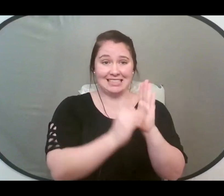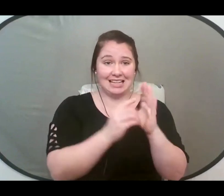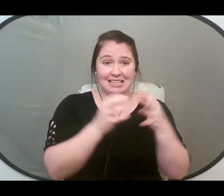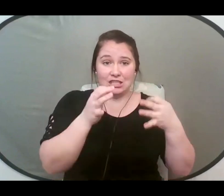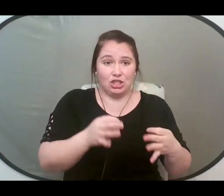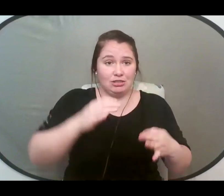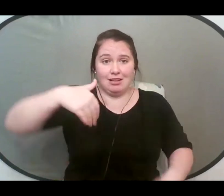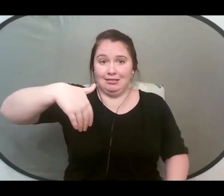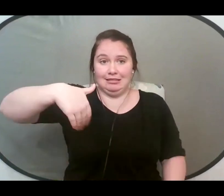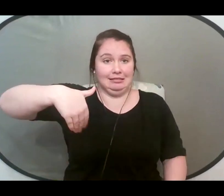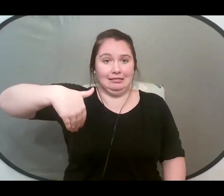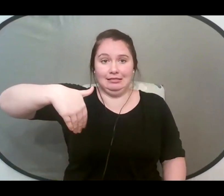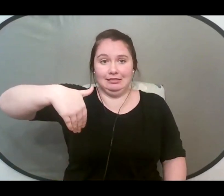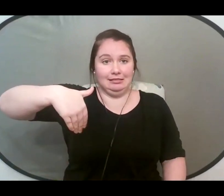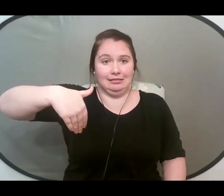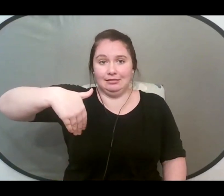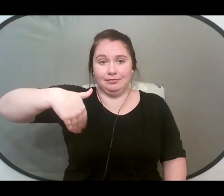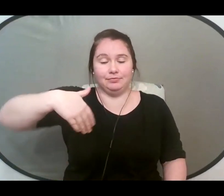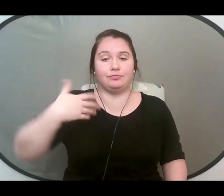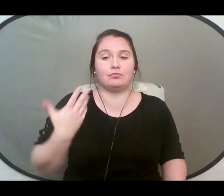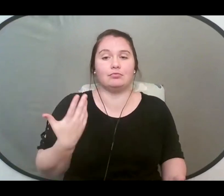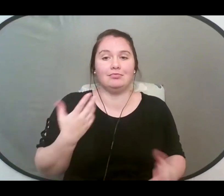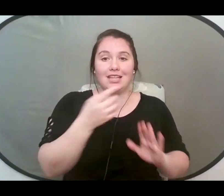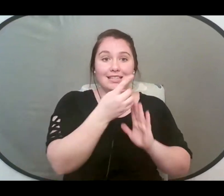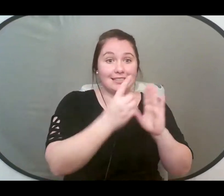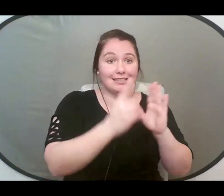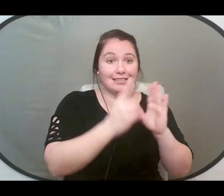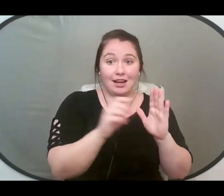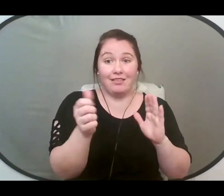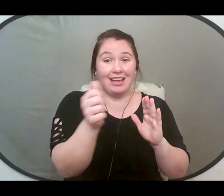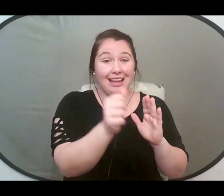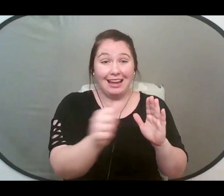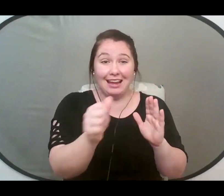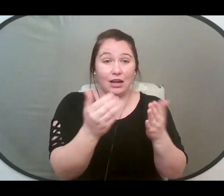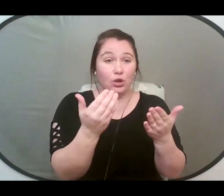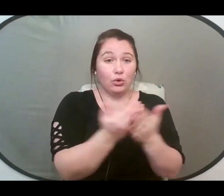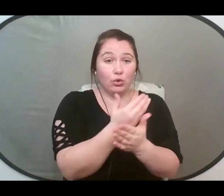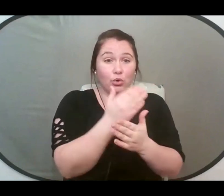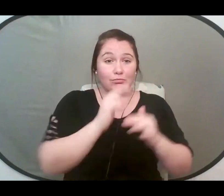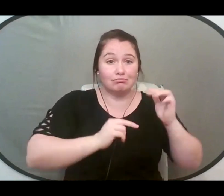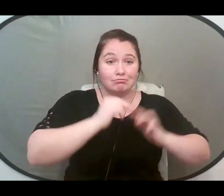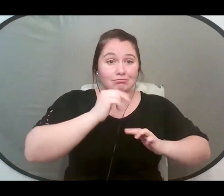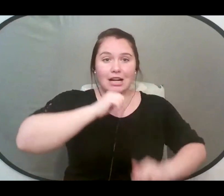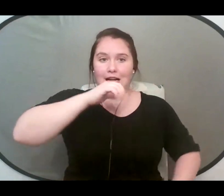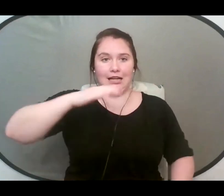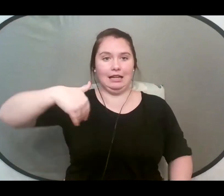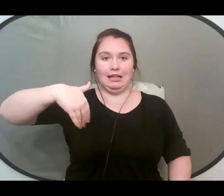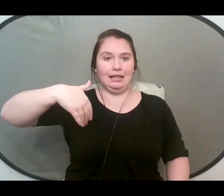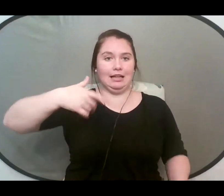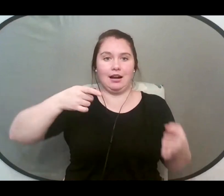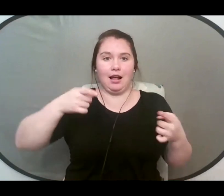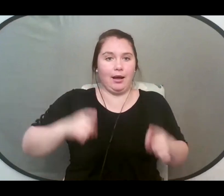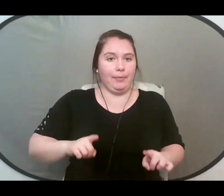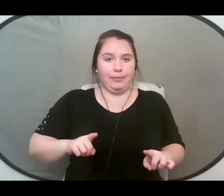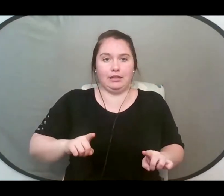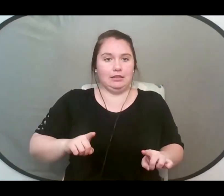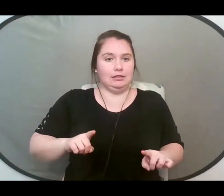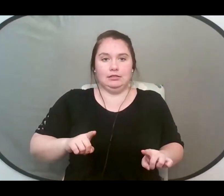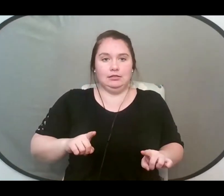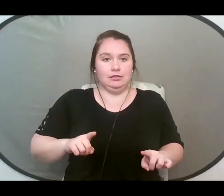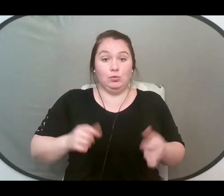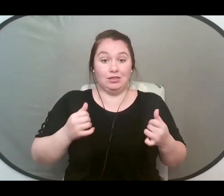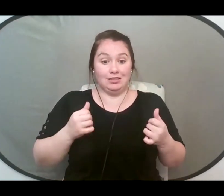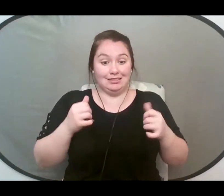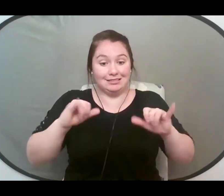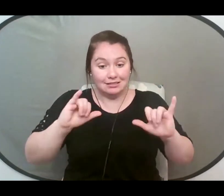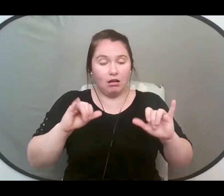made. Design of any new facilities has not been happening with regard to the things we're still talking